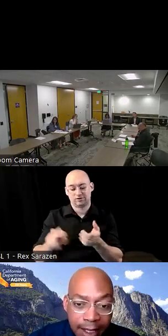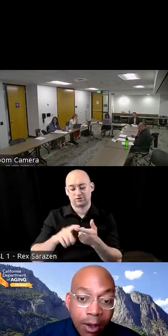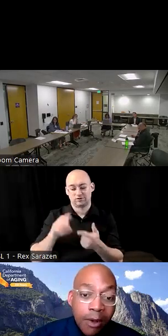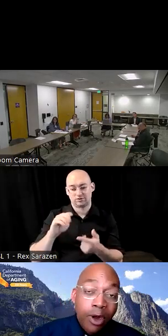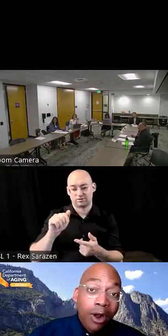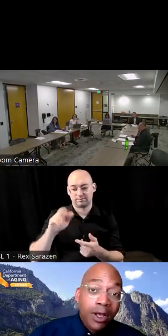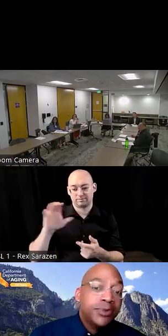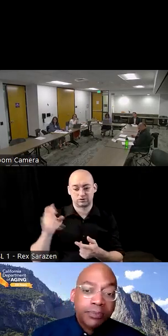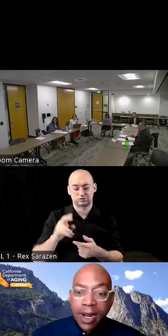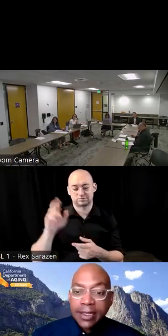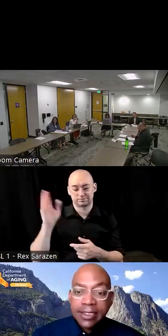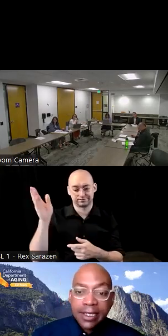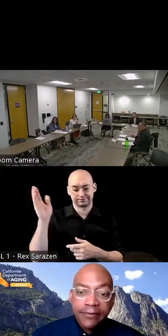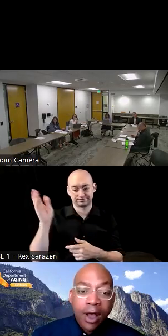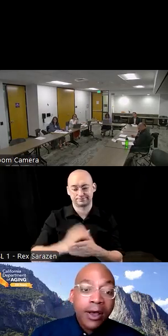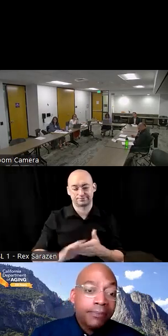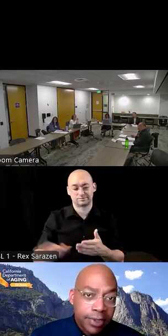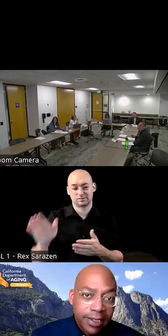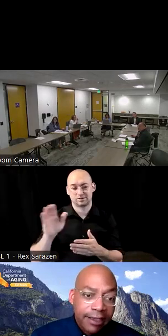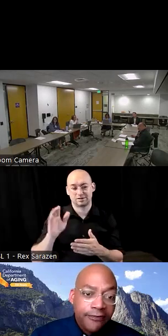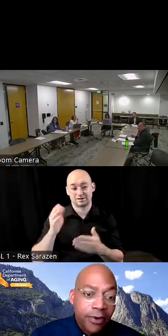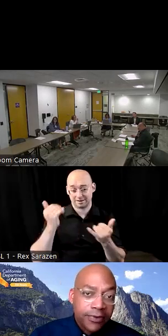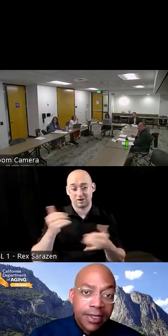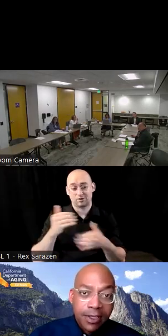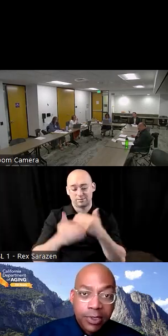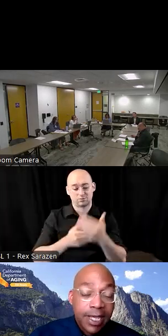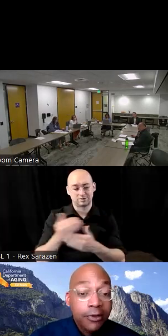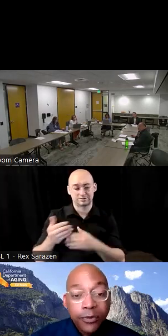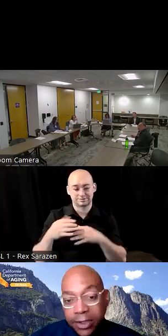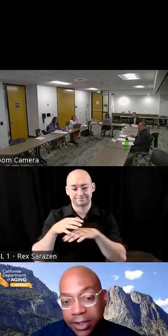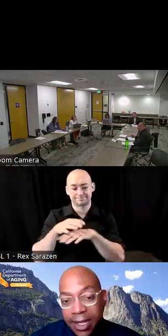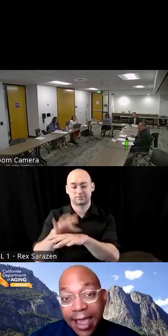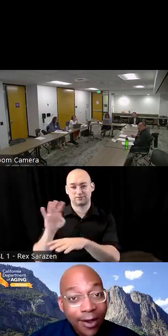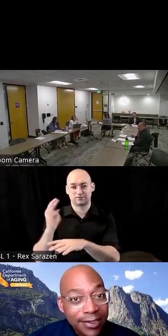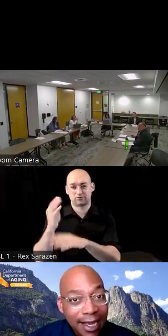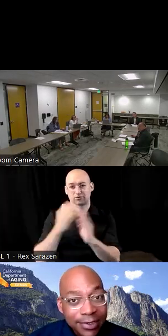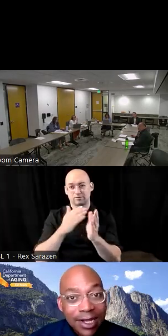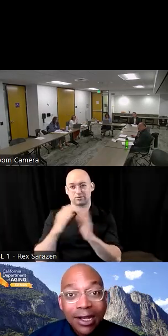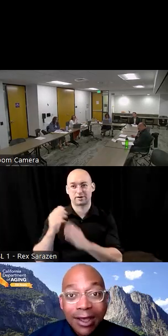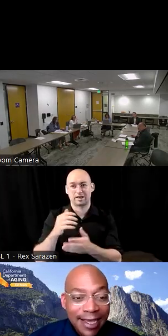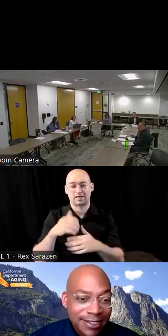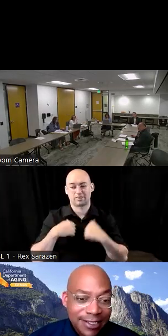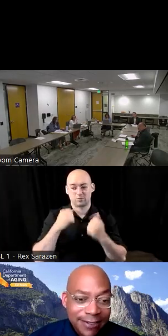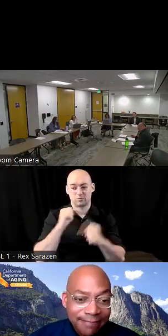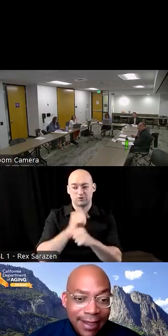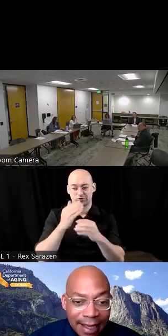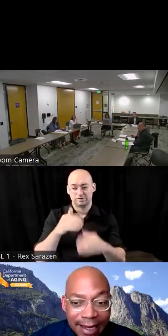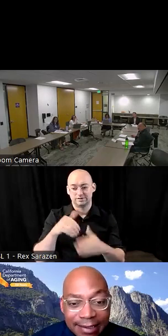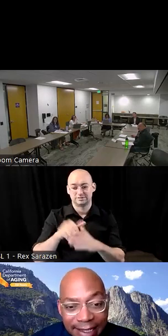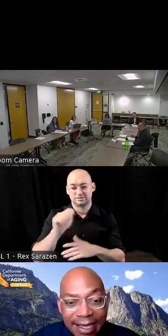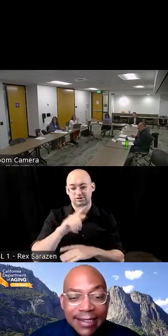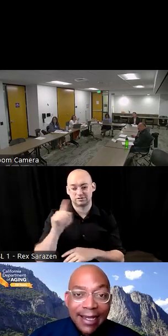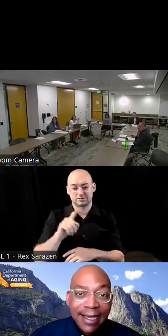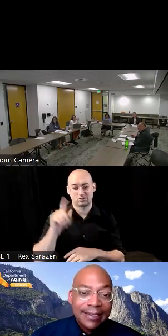presentation. We're also in the process of onboarding a fourth community health worker at Alzheimer's Los Angeles.